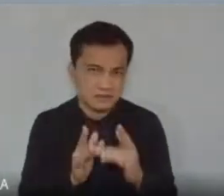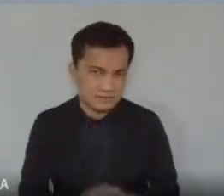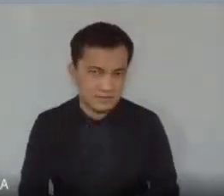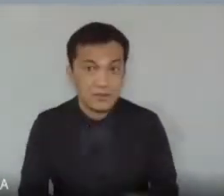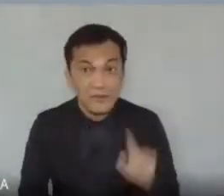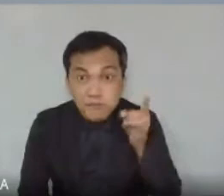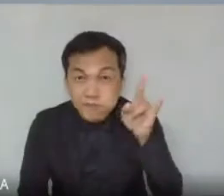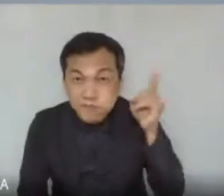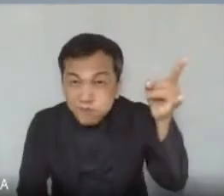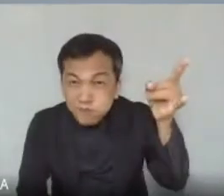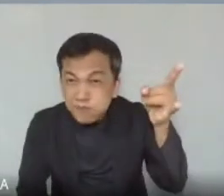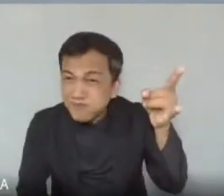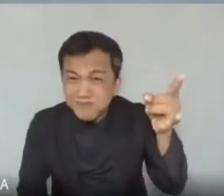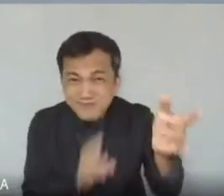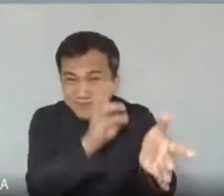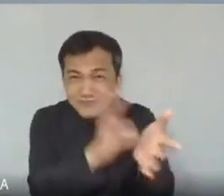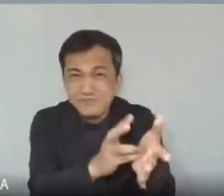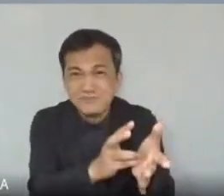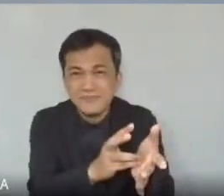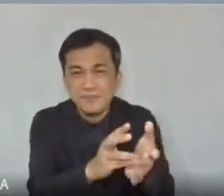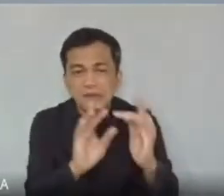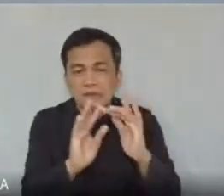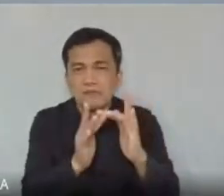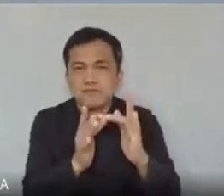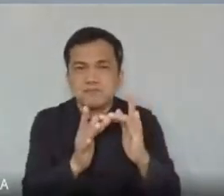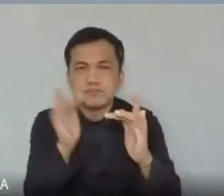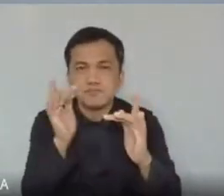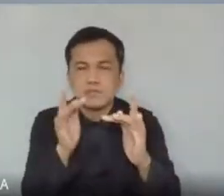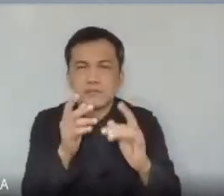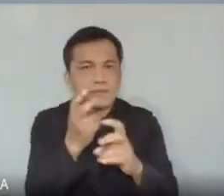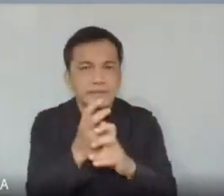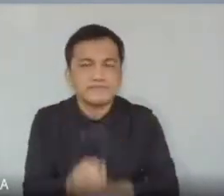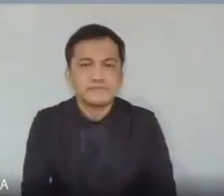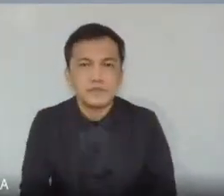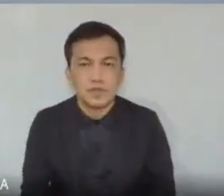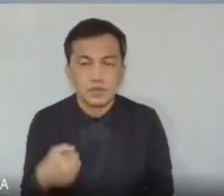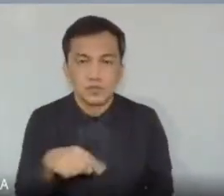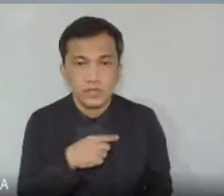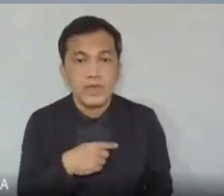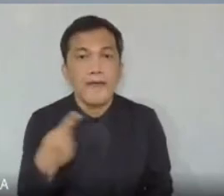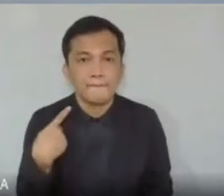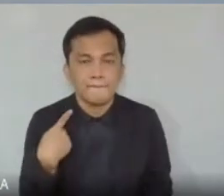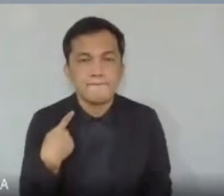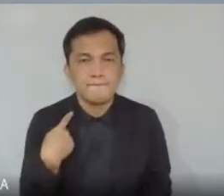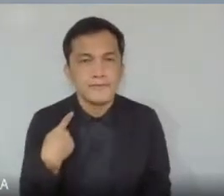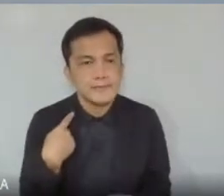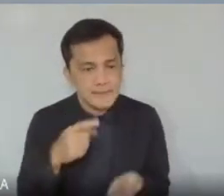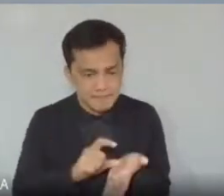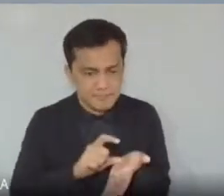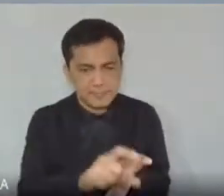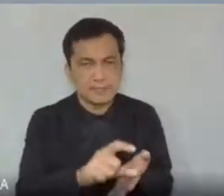But apparently, some of the networks are still not available in these areas. But when COVID-19, the pandemic, came